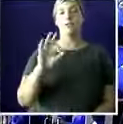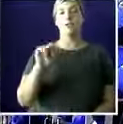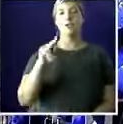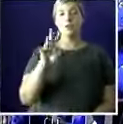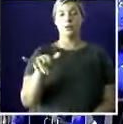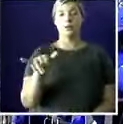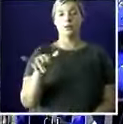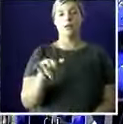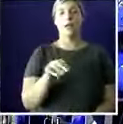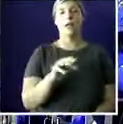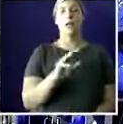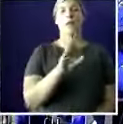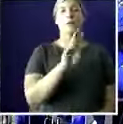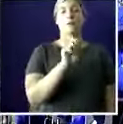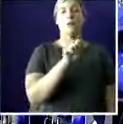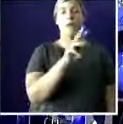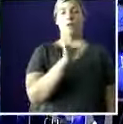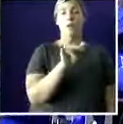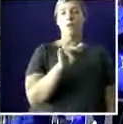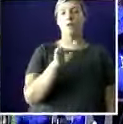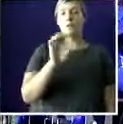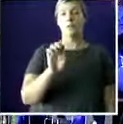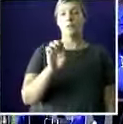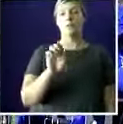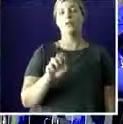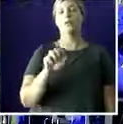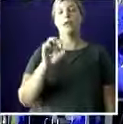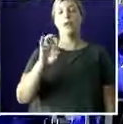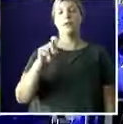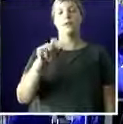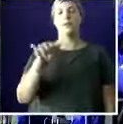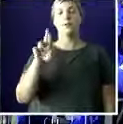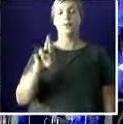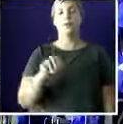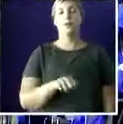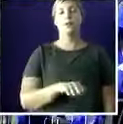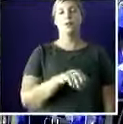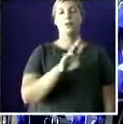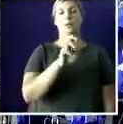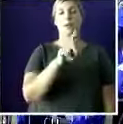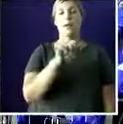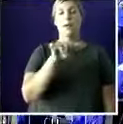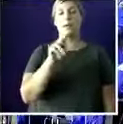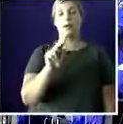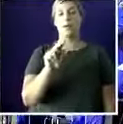Mary Elizabeth Elder. Braden Arthur Cornels.